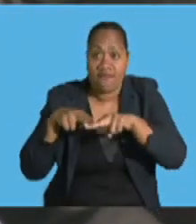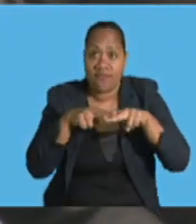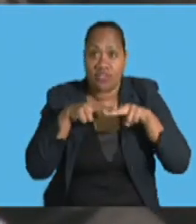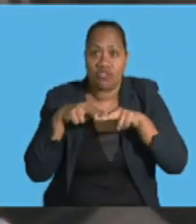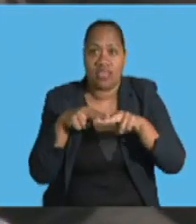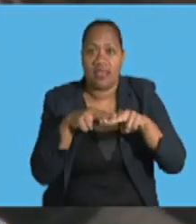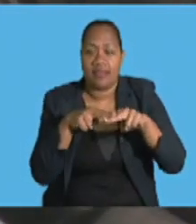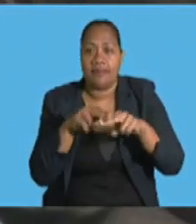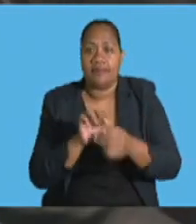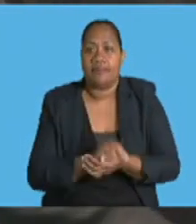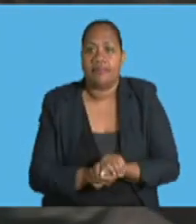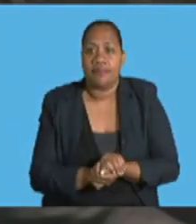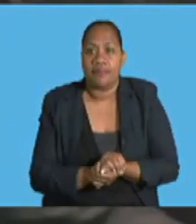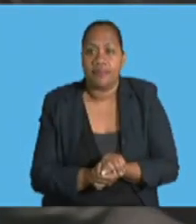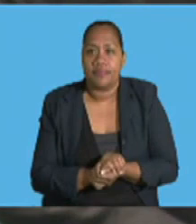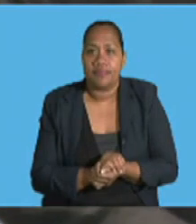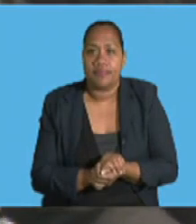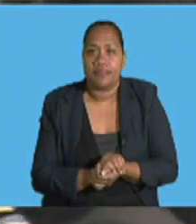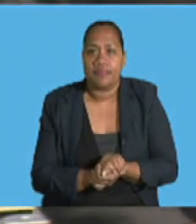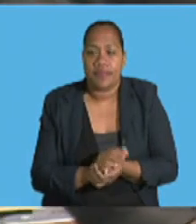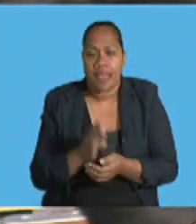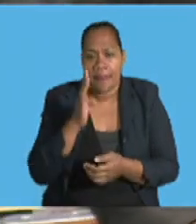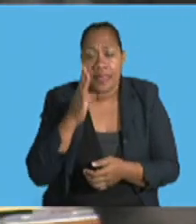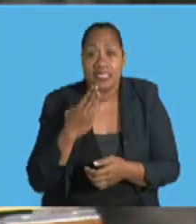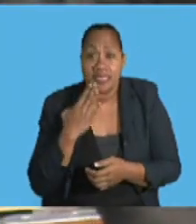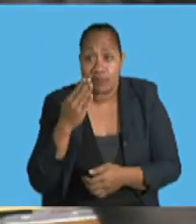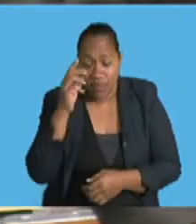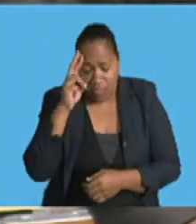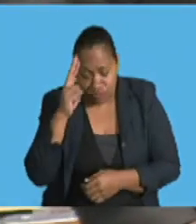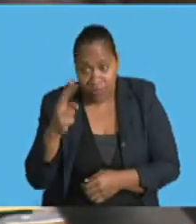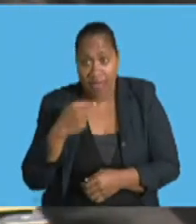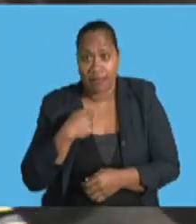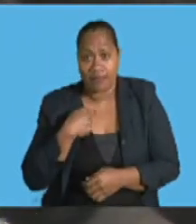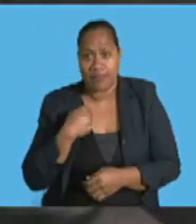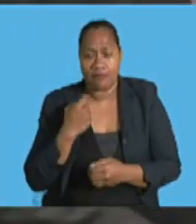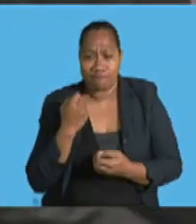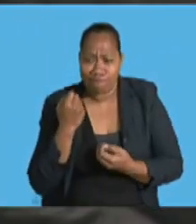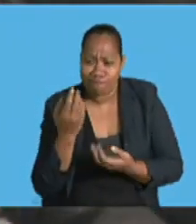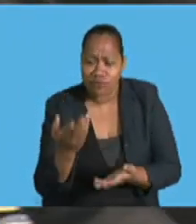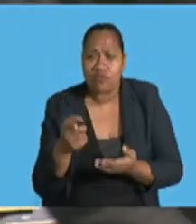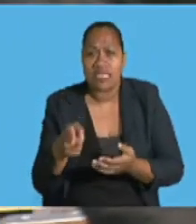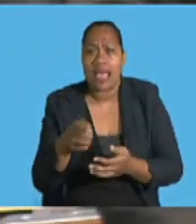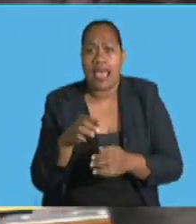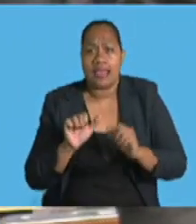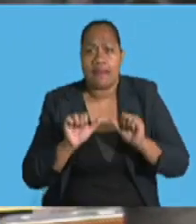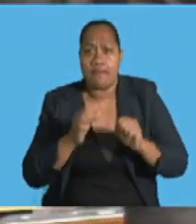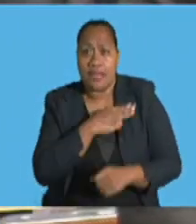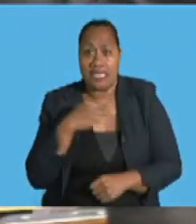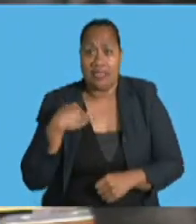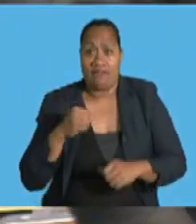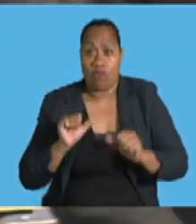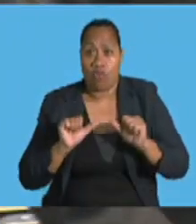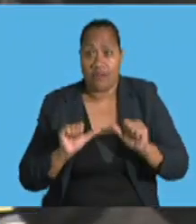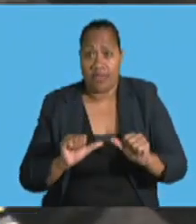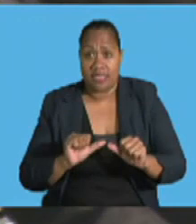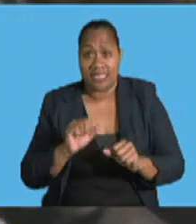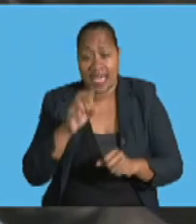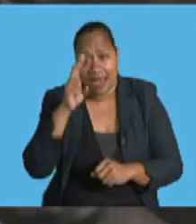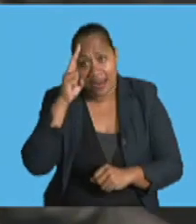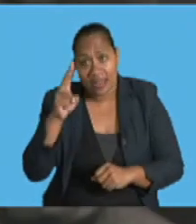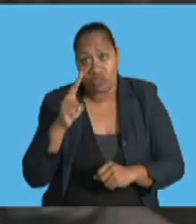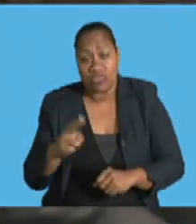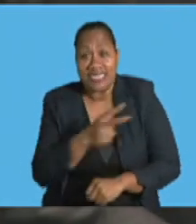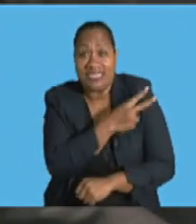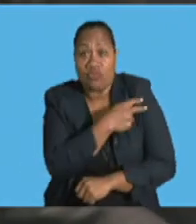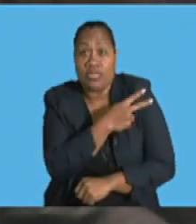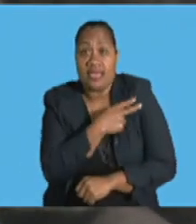Mr. Speaker, sir, I may be addressing this August House in my capacity as Minister for Defence, National Security and Foreign